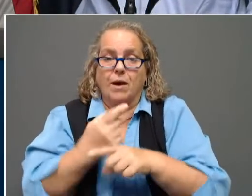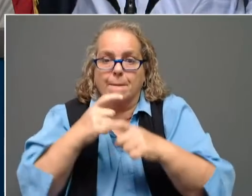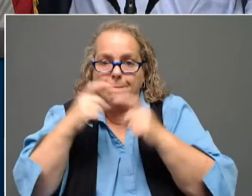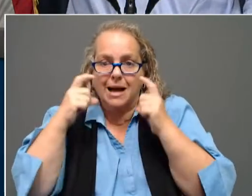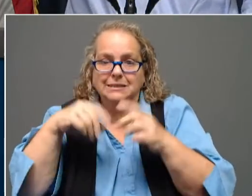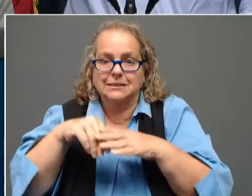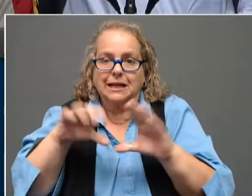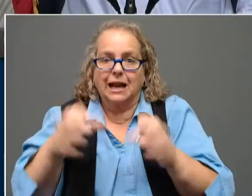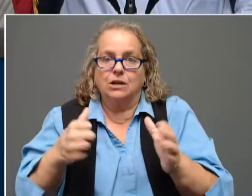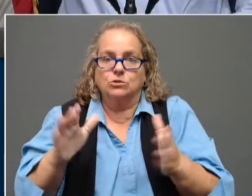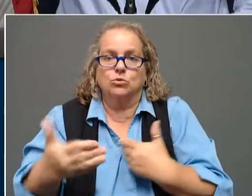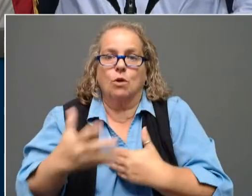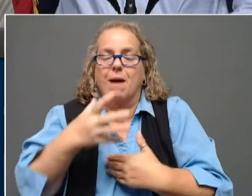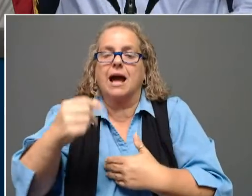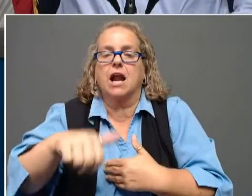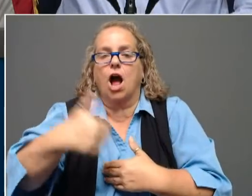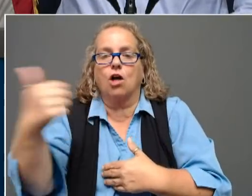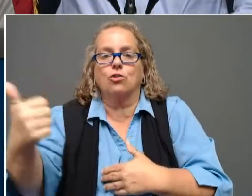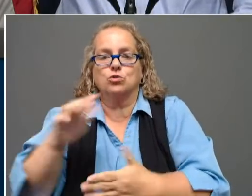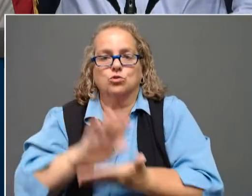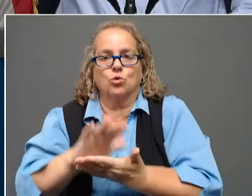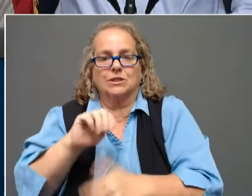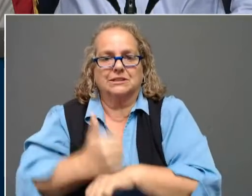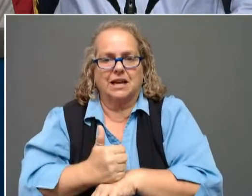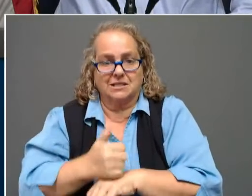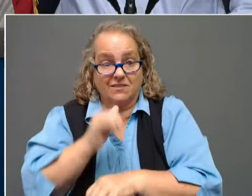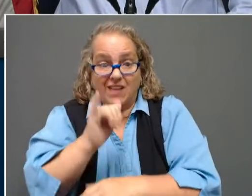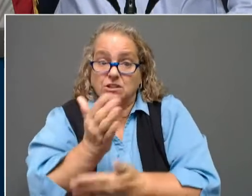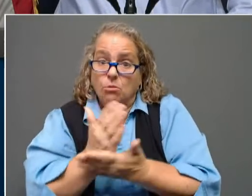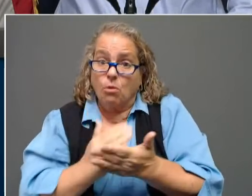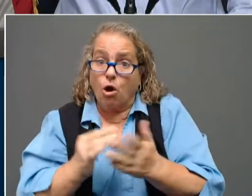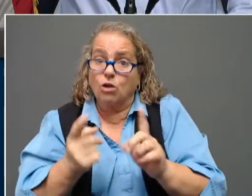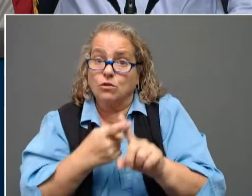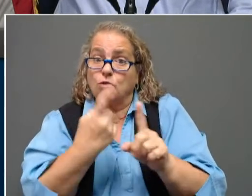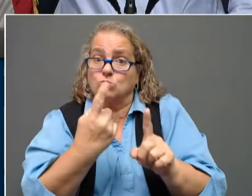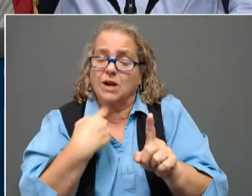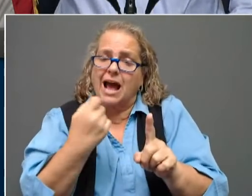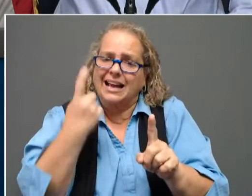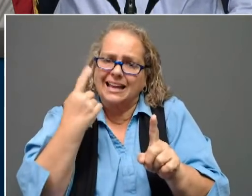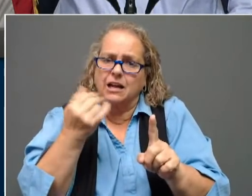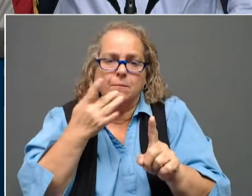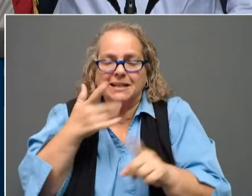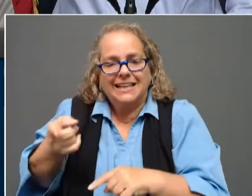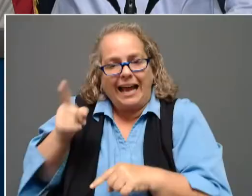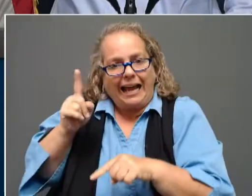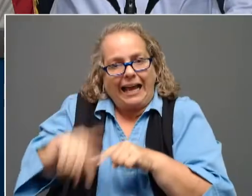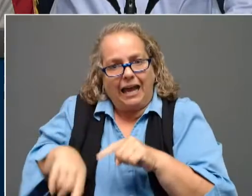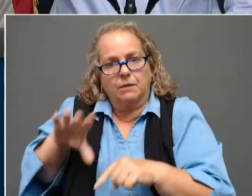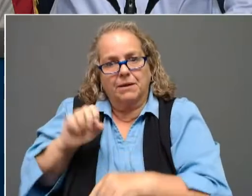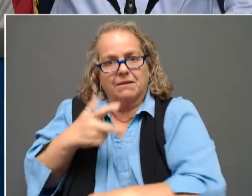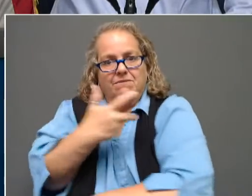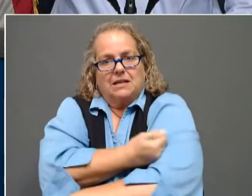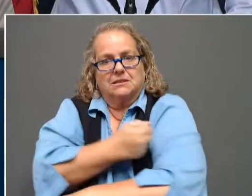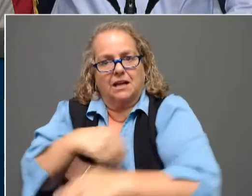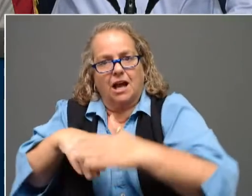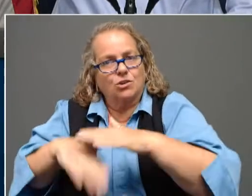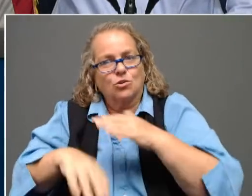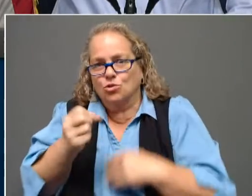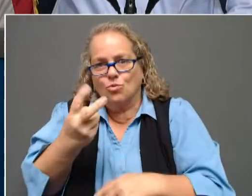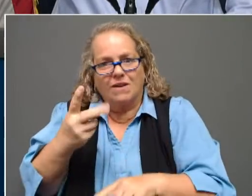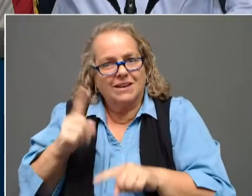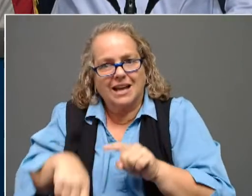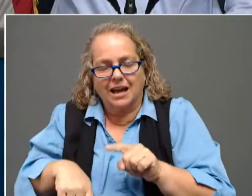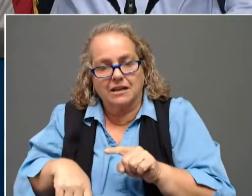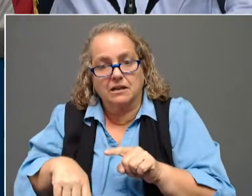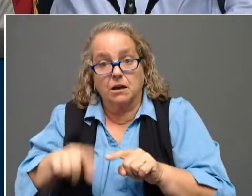school settings. Listen, that's part of the first one. I get that because they can't be vaccinated. But to have an entire classroom of kids